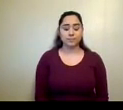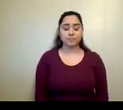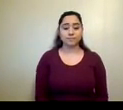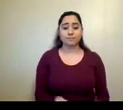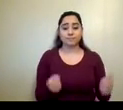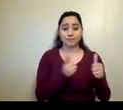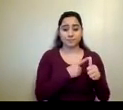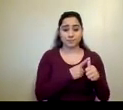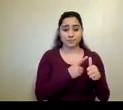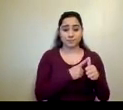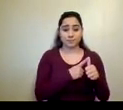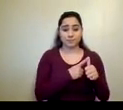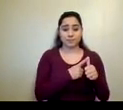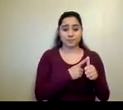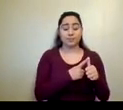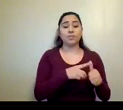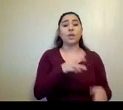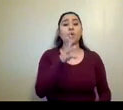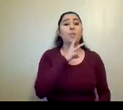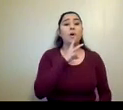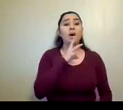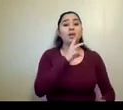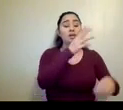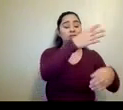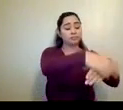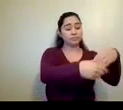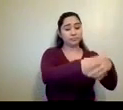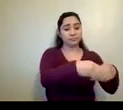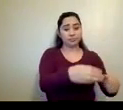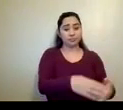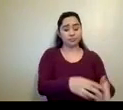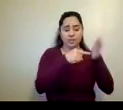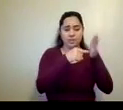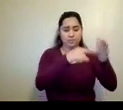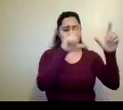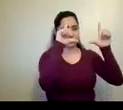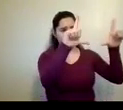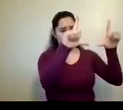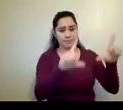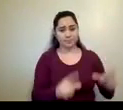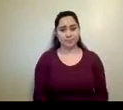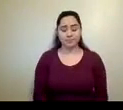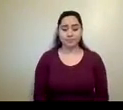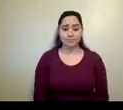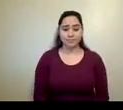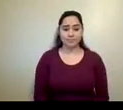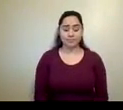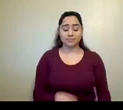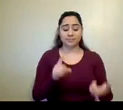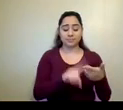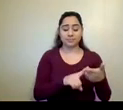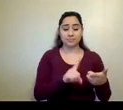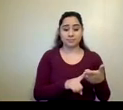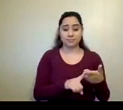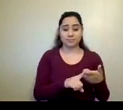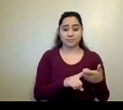Step 1 is to wet your hands with water, as shown in the picture. Step 2, apply enough